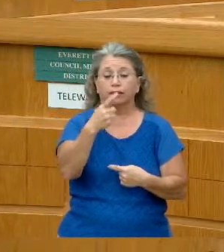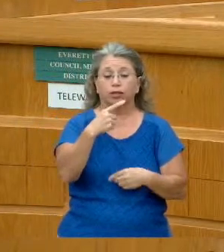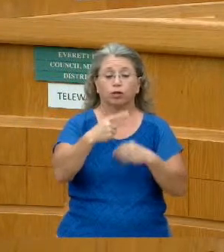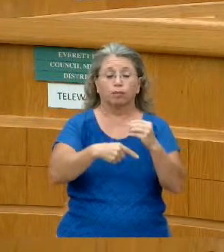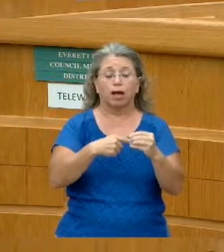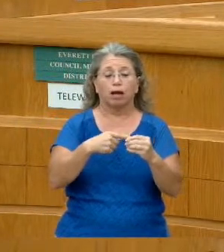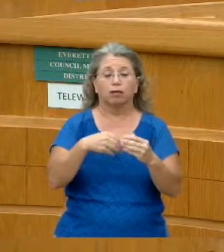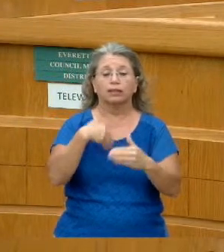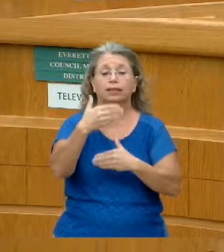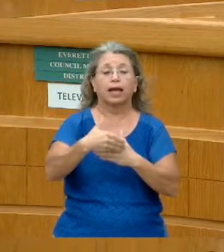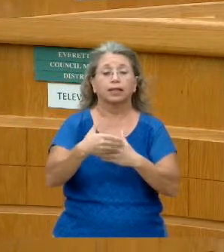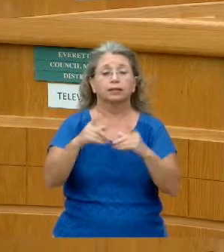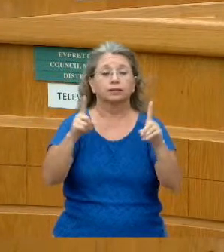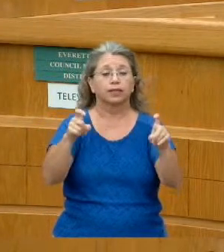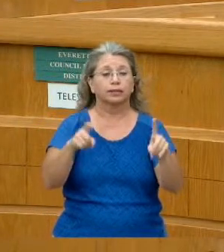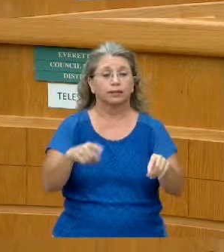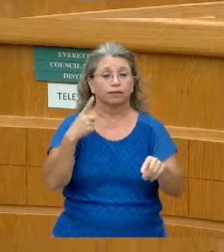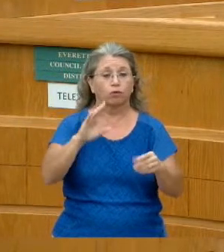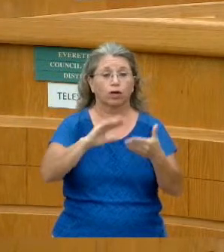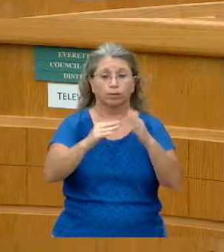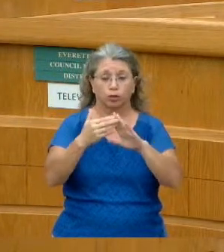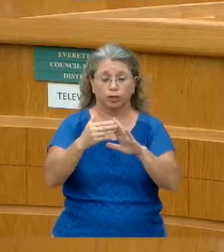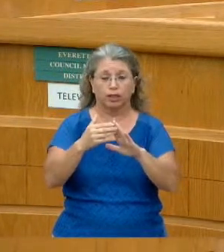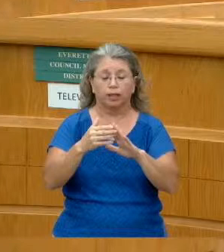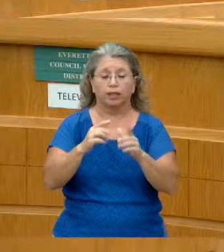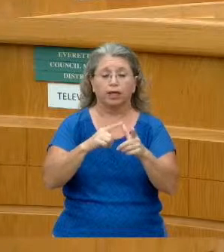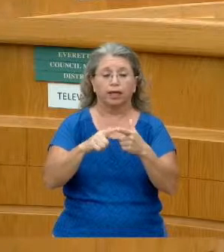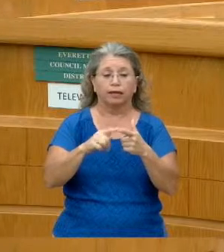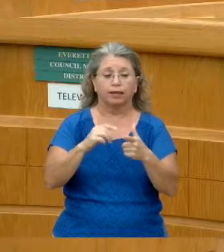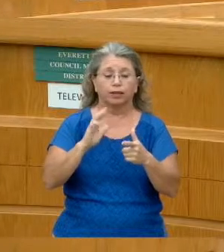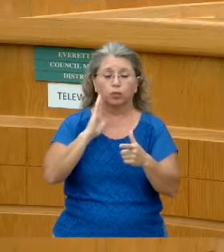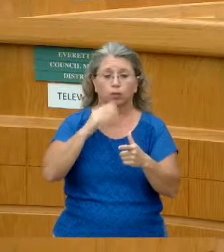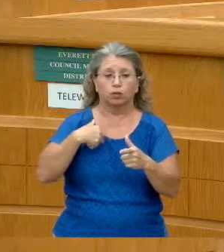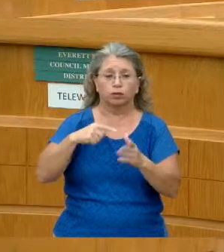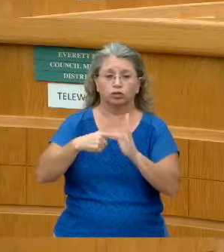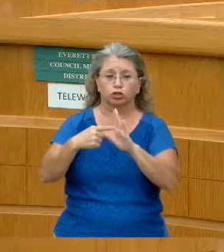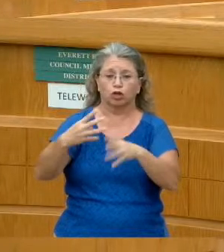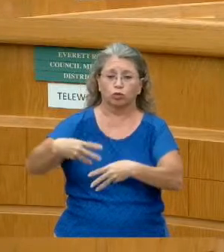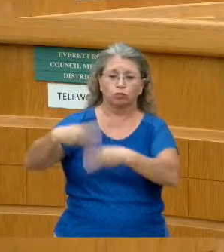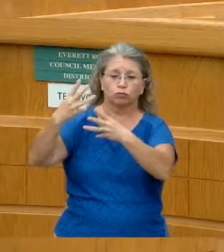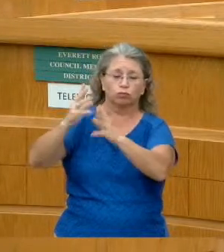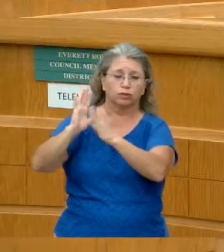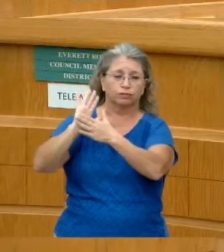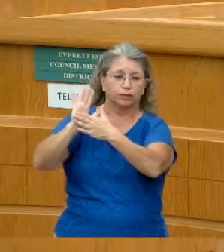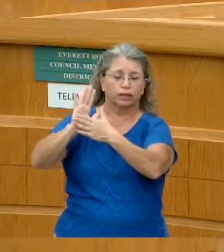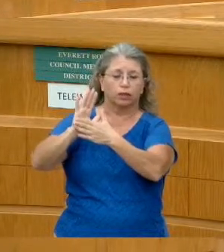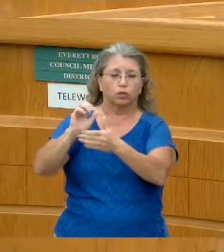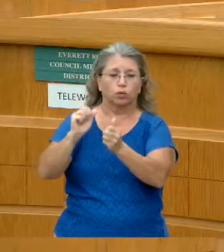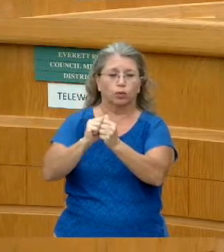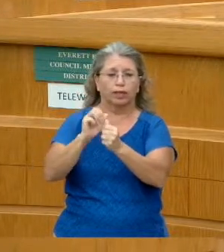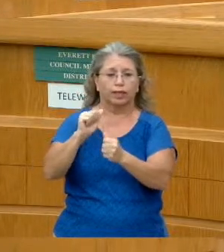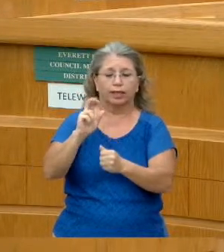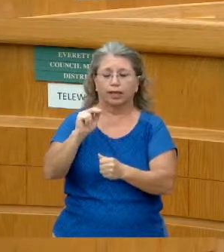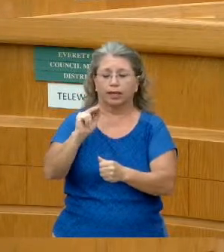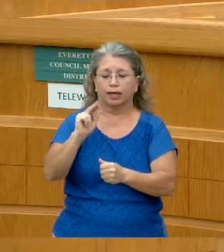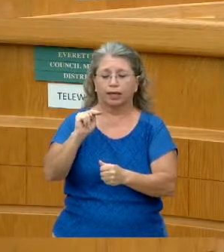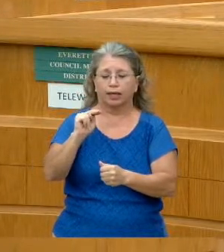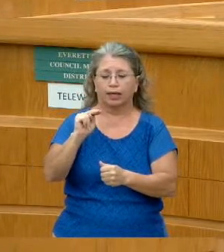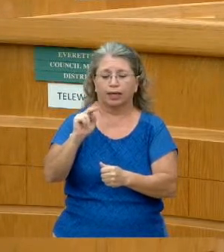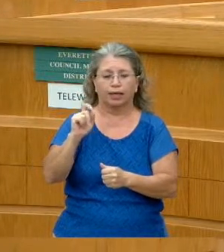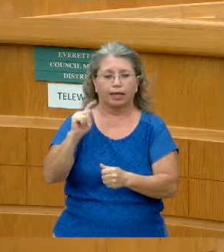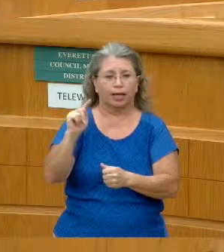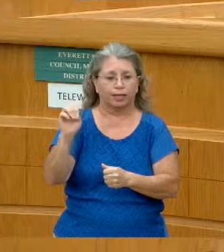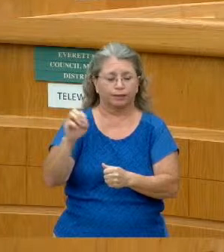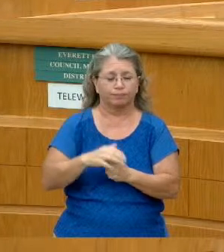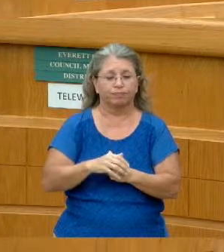community, and then we'll have Annette Rodriguez come on through a WebEx. So the